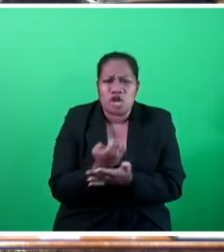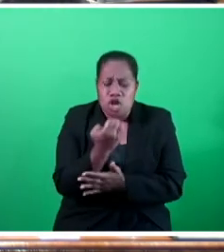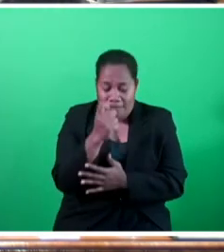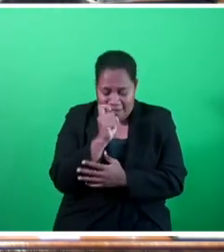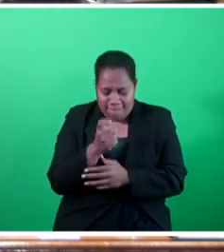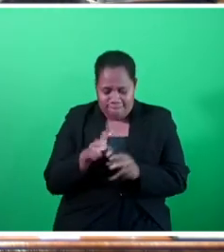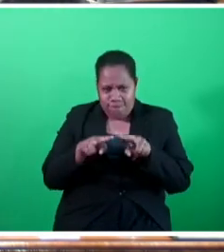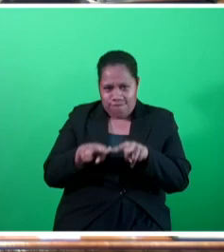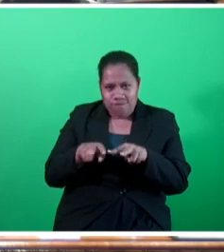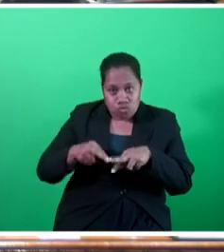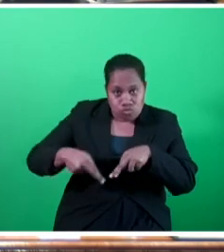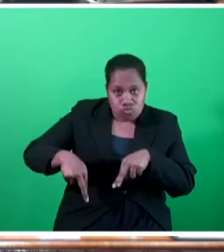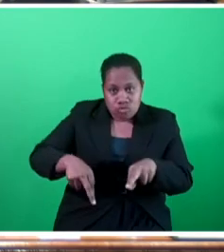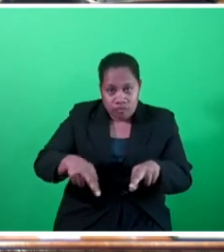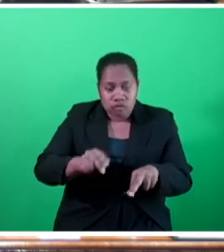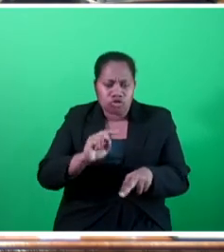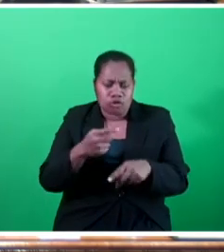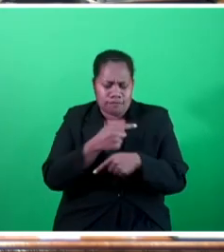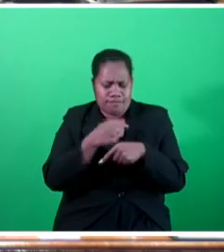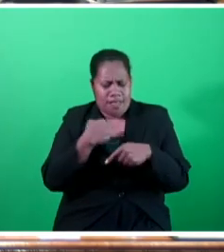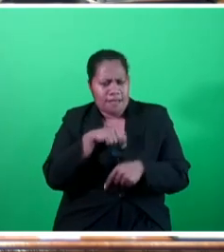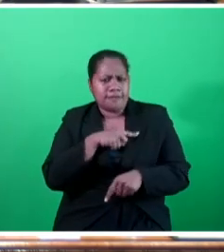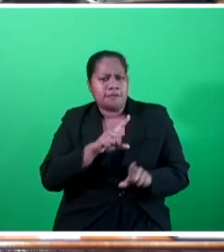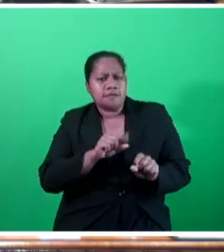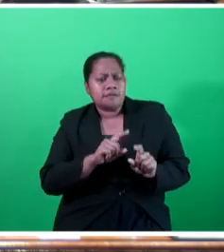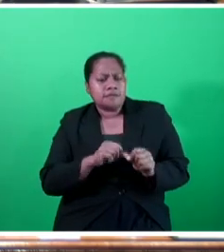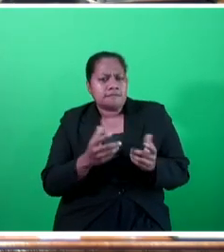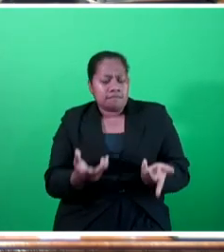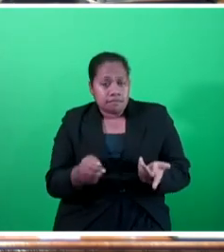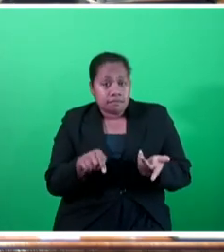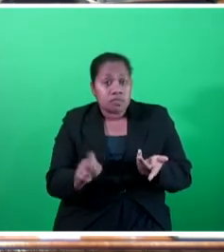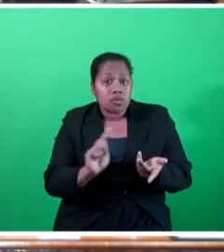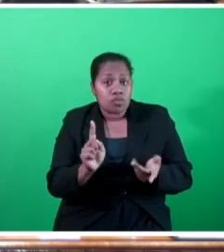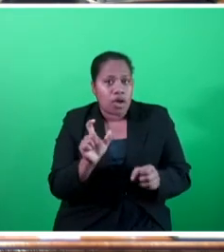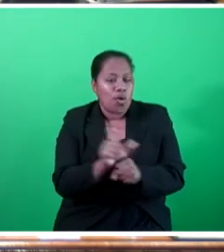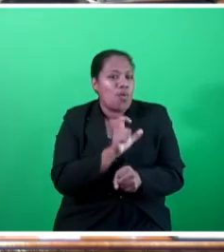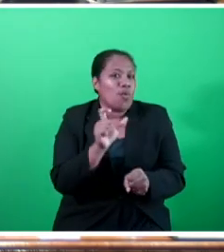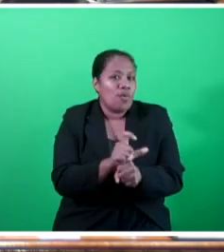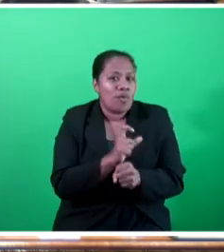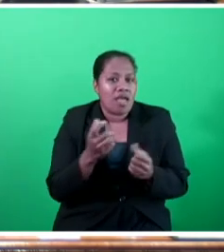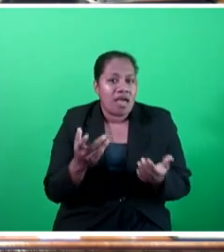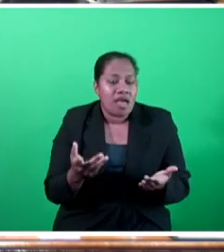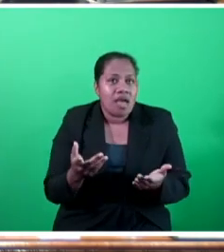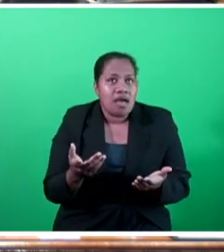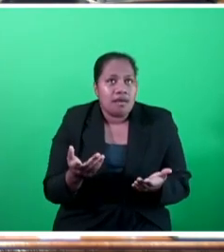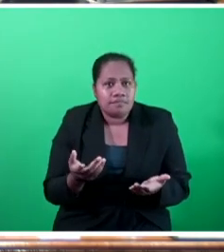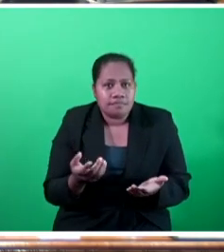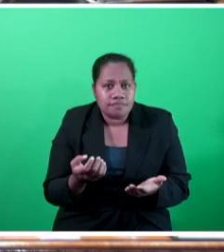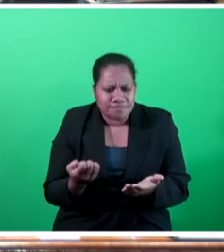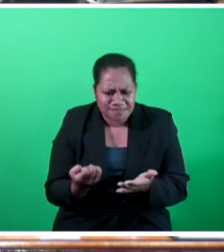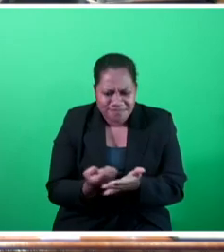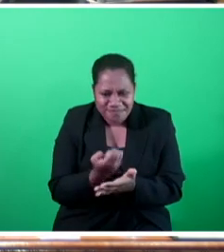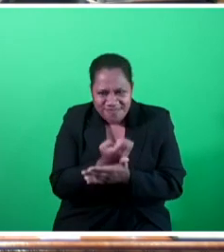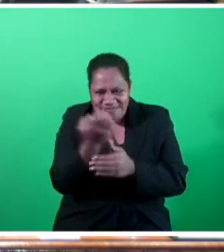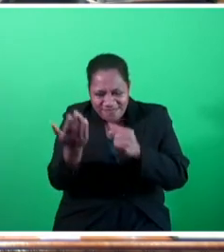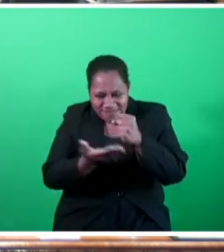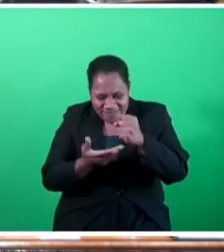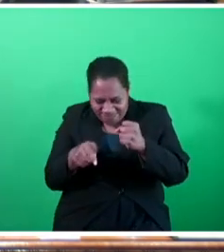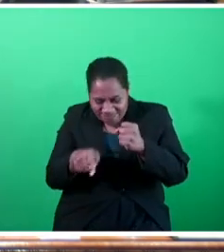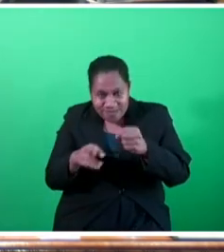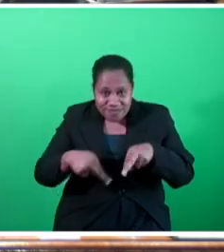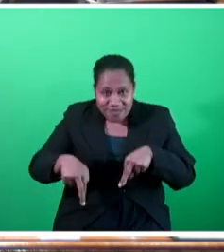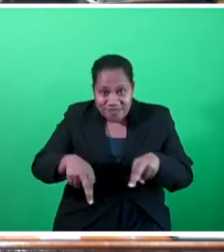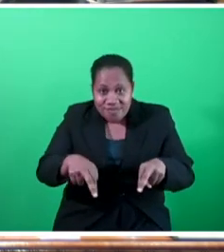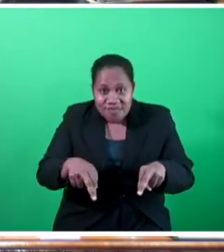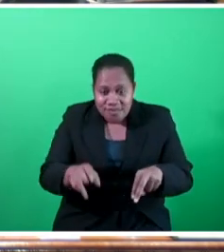we are trying to do in this particular instance is that to create an economic base around those rivers. We do not